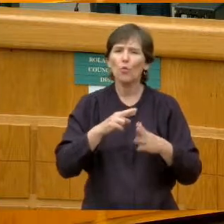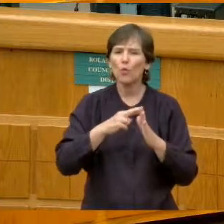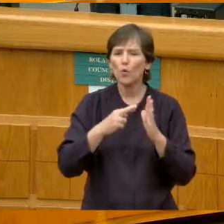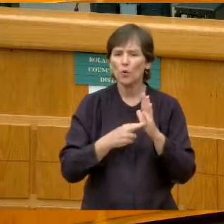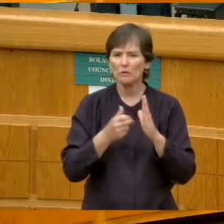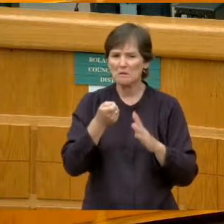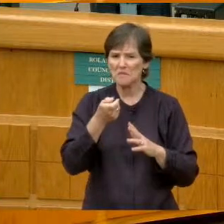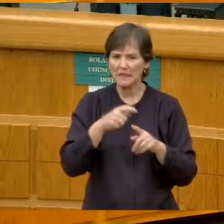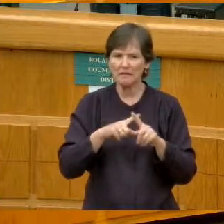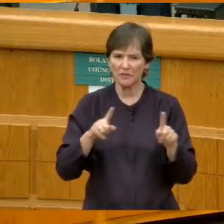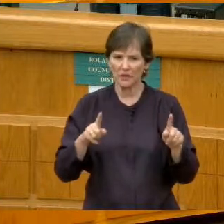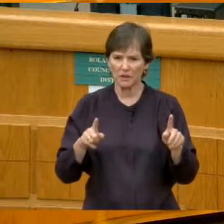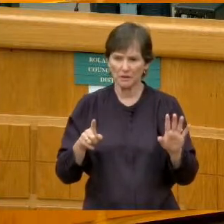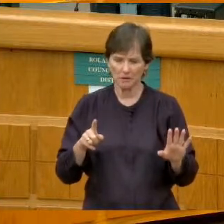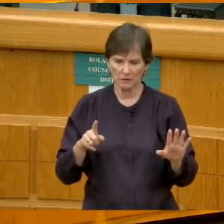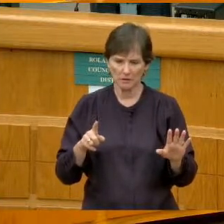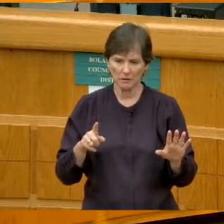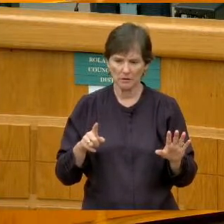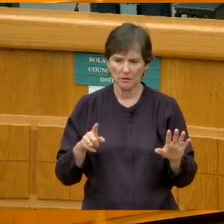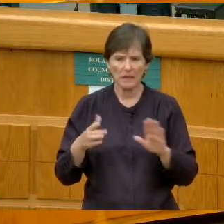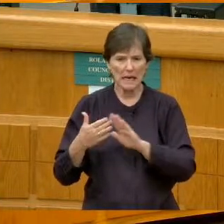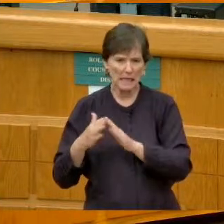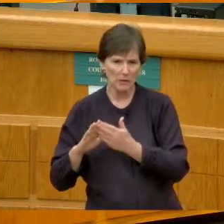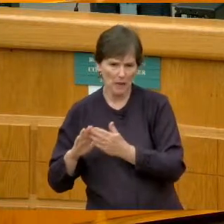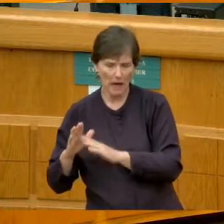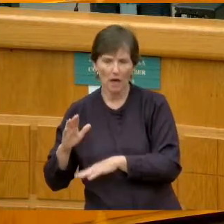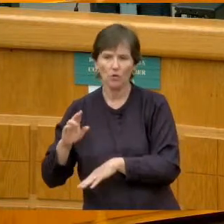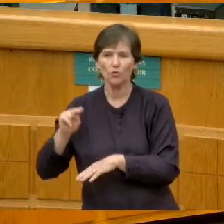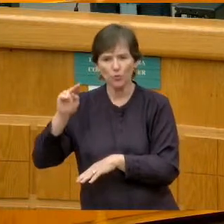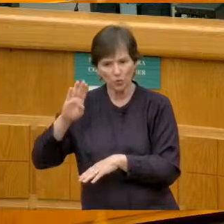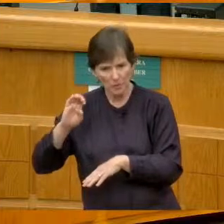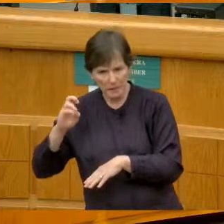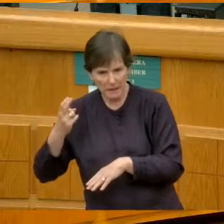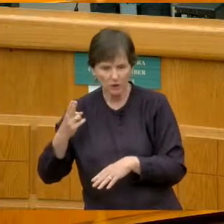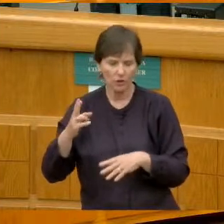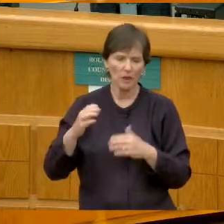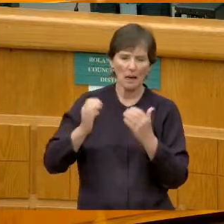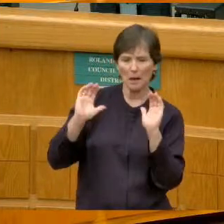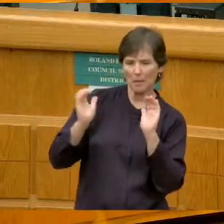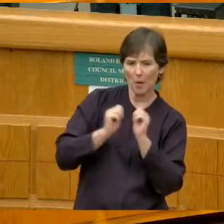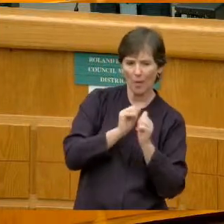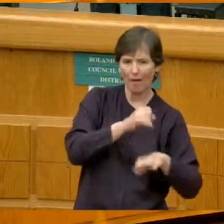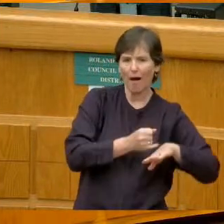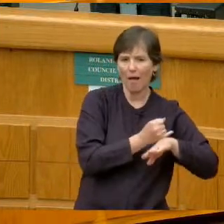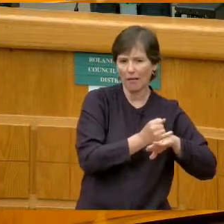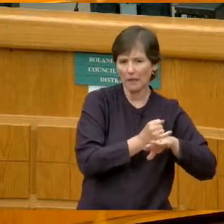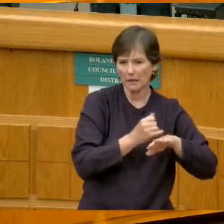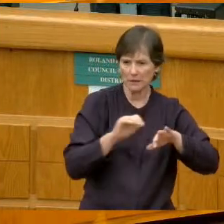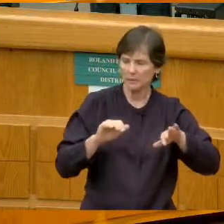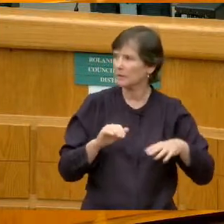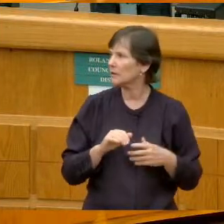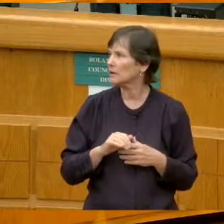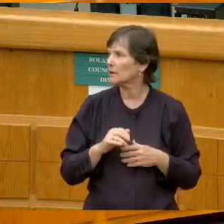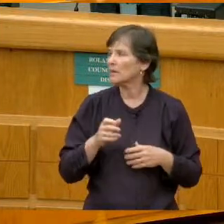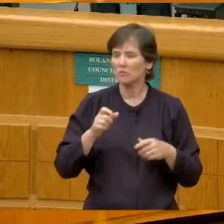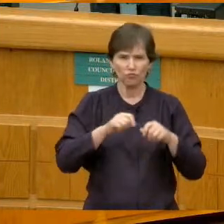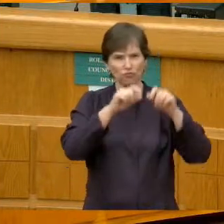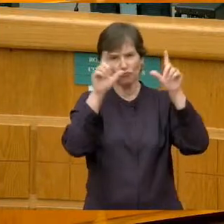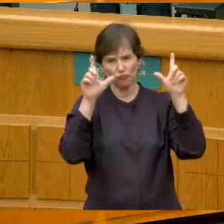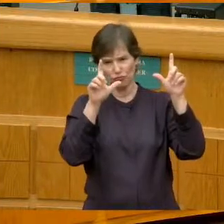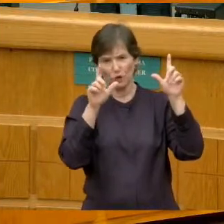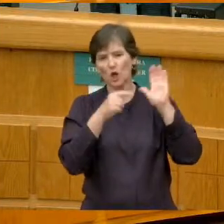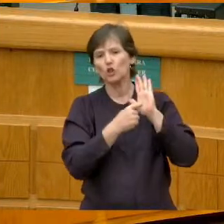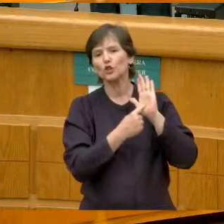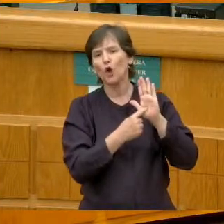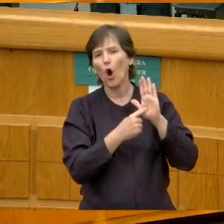areas. And so we put together this graphic today so you can see what the restrictions are or are not for